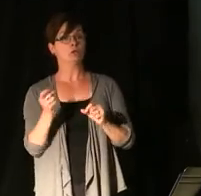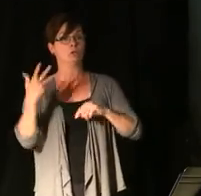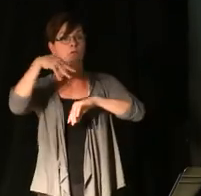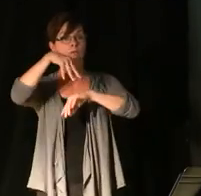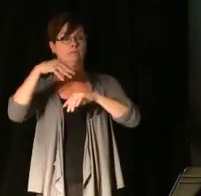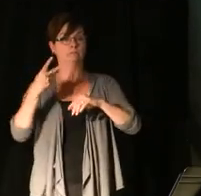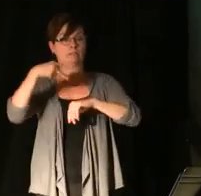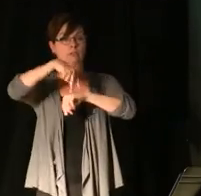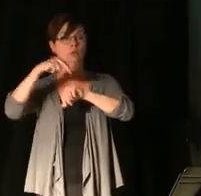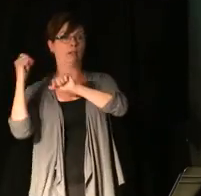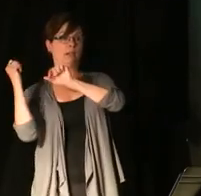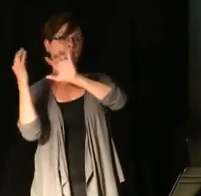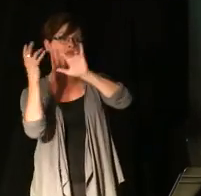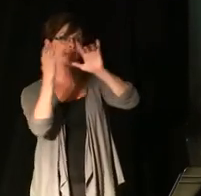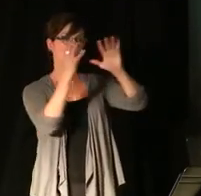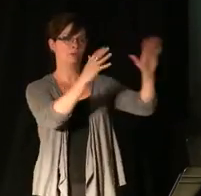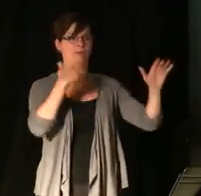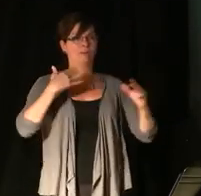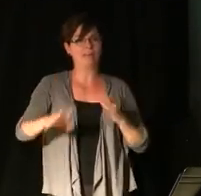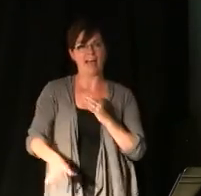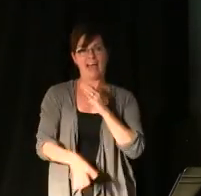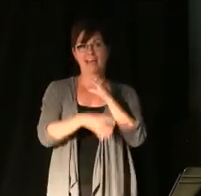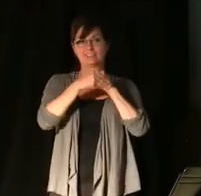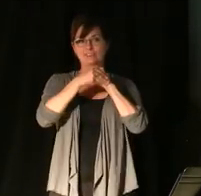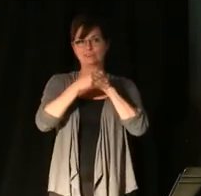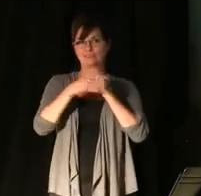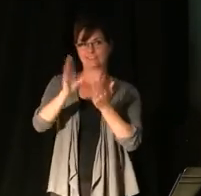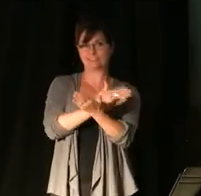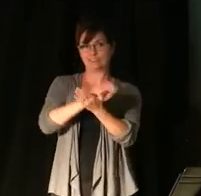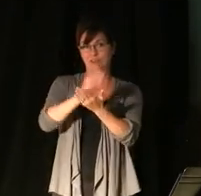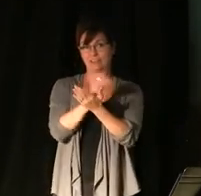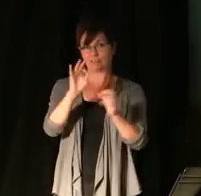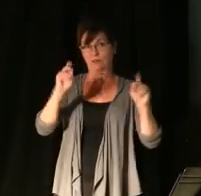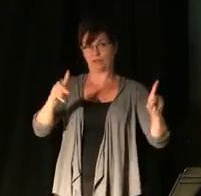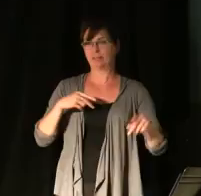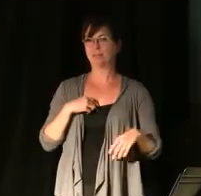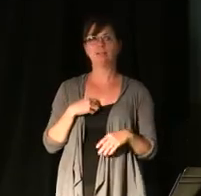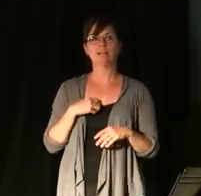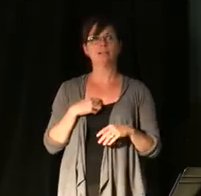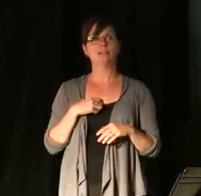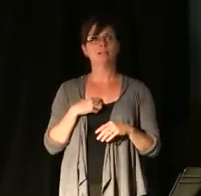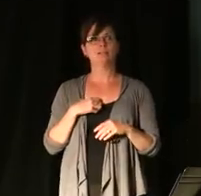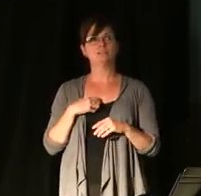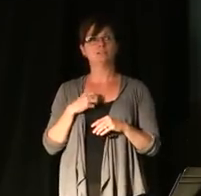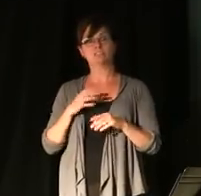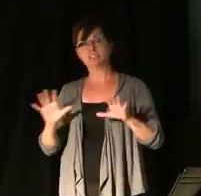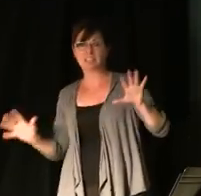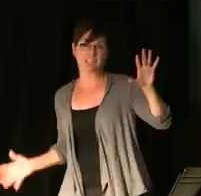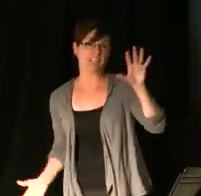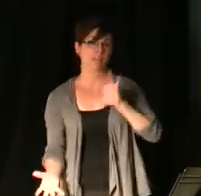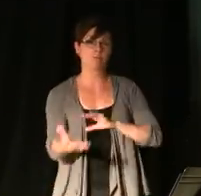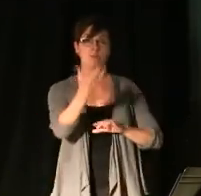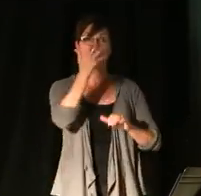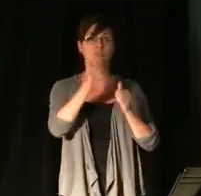have an extra encore performance, if that's okay. Can I hit you with your best shot? Come out.